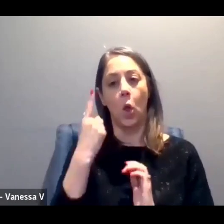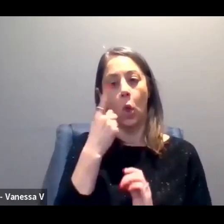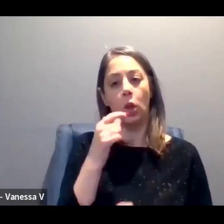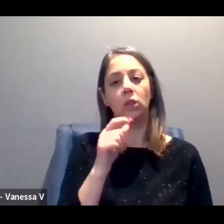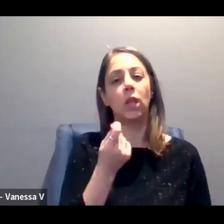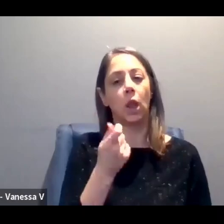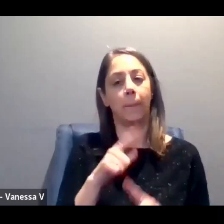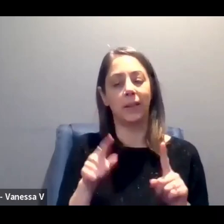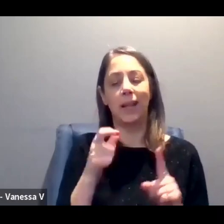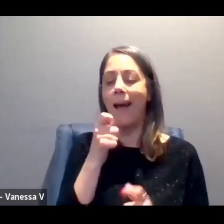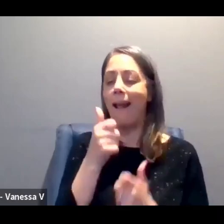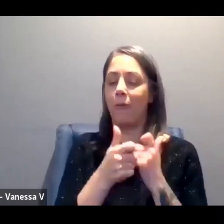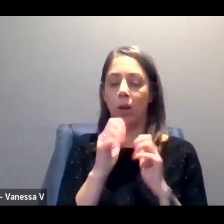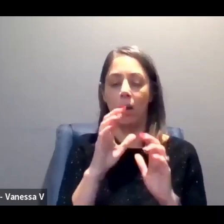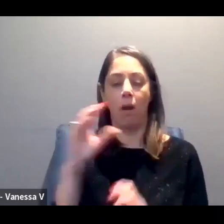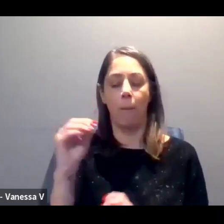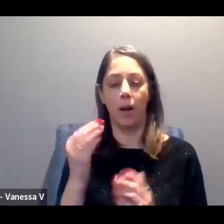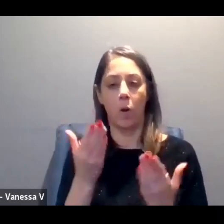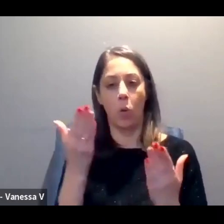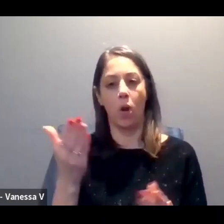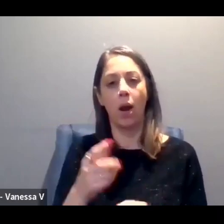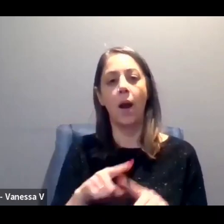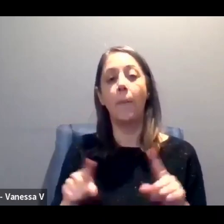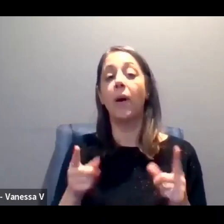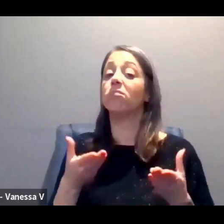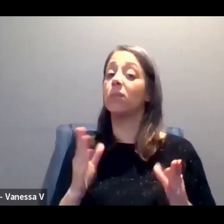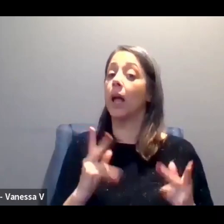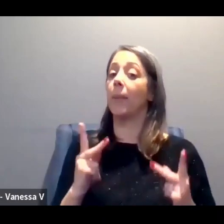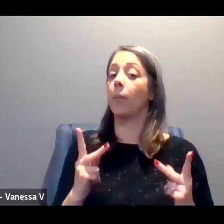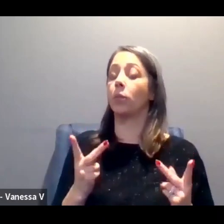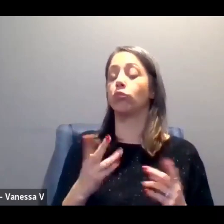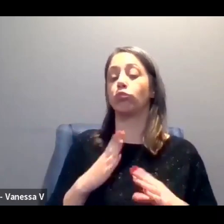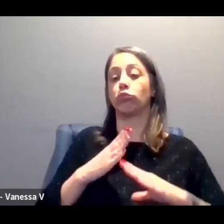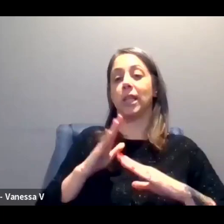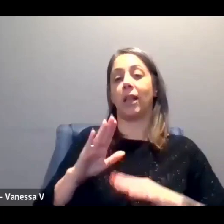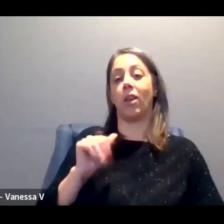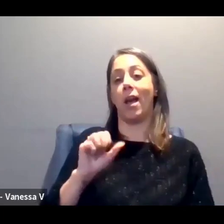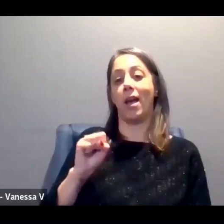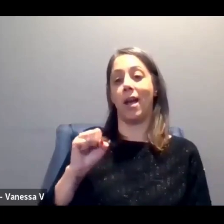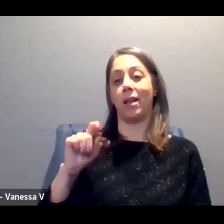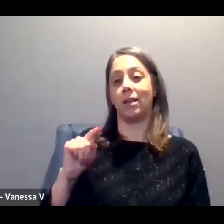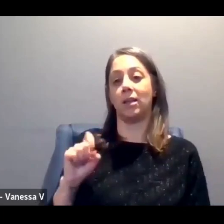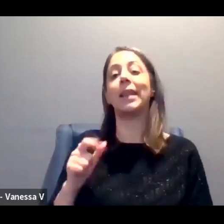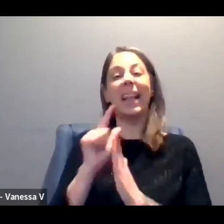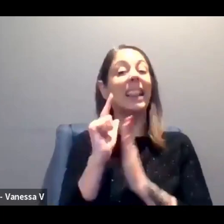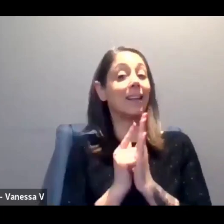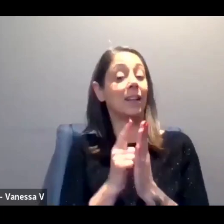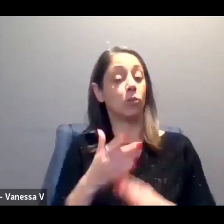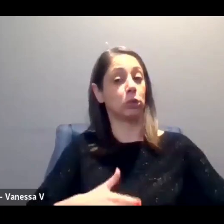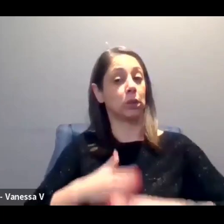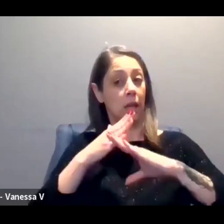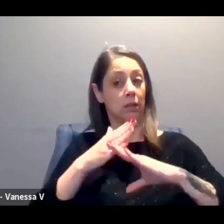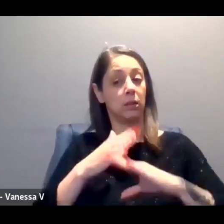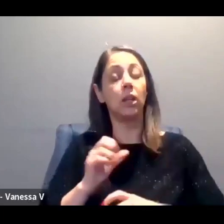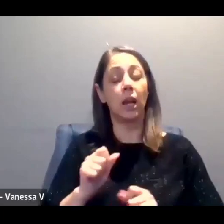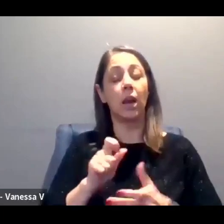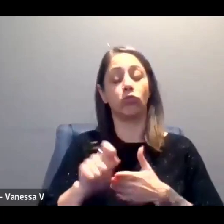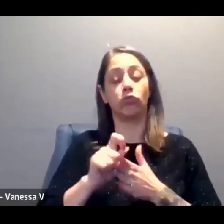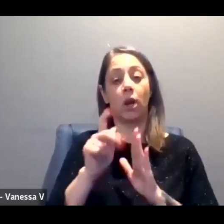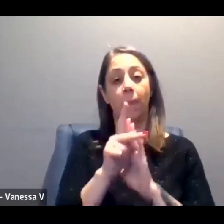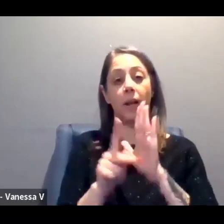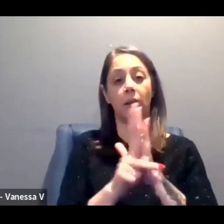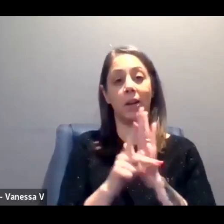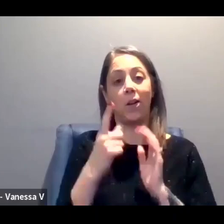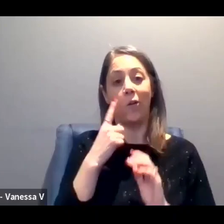going to offer them, but what it does is allows people to protect assets, so legally protect assets. So they can write the policy for